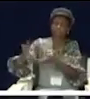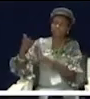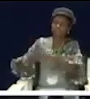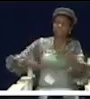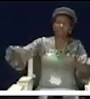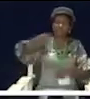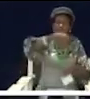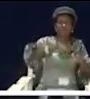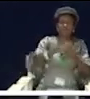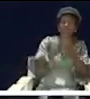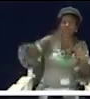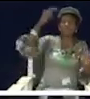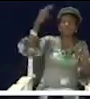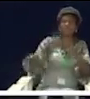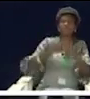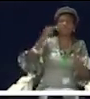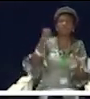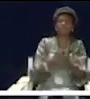tonight.